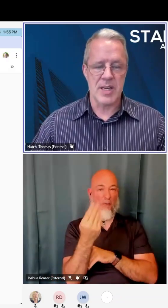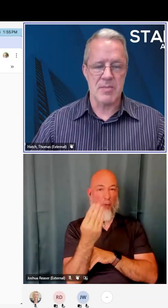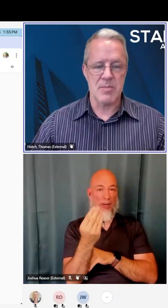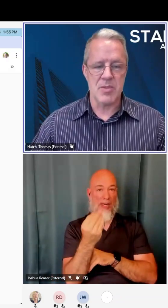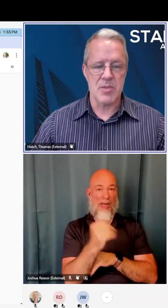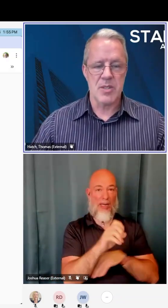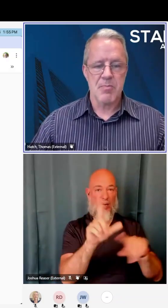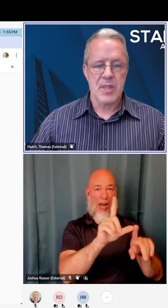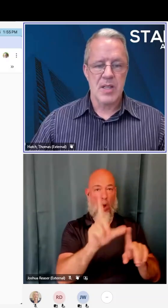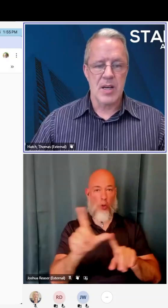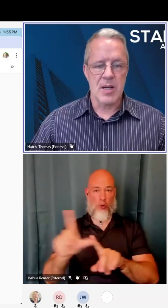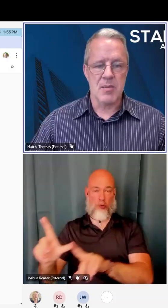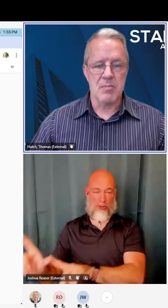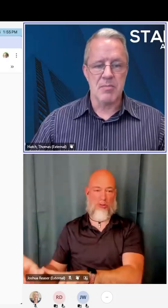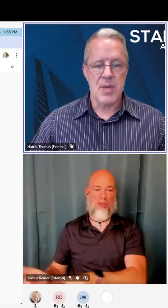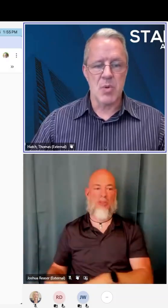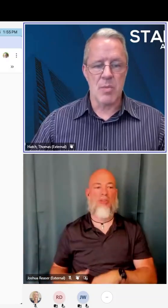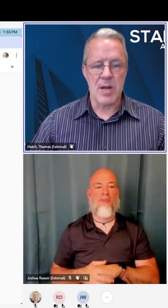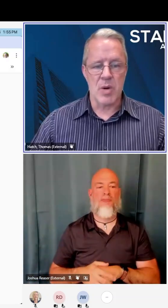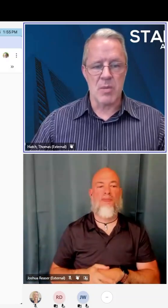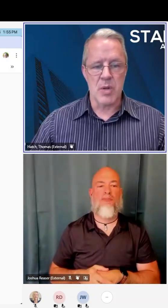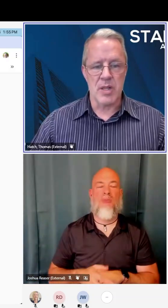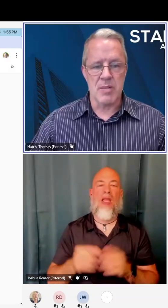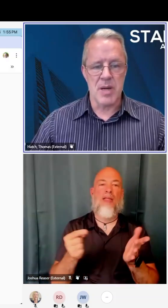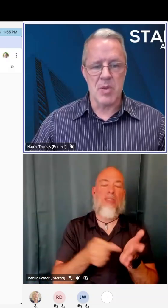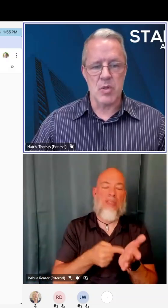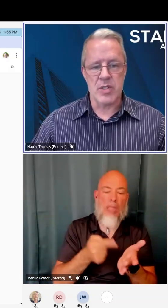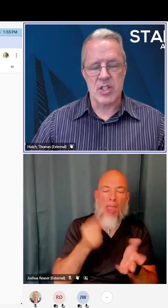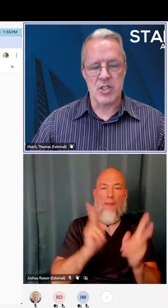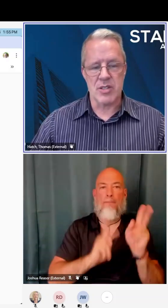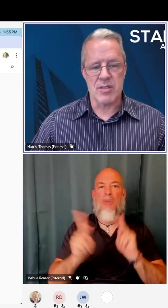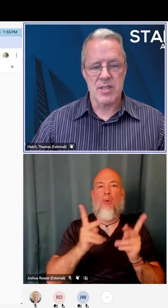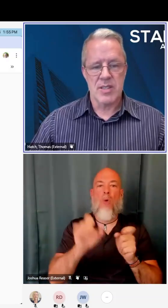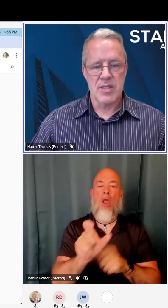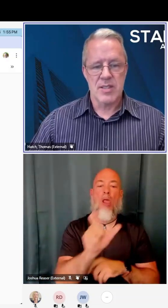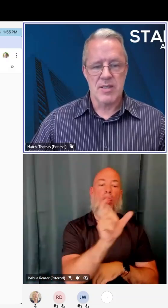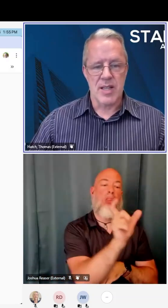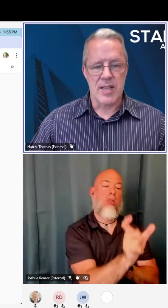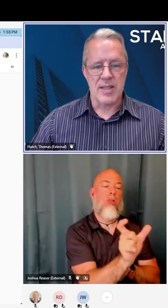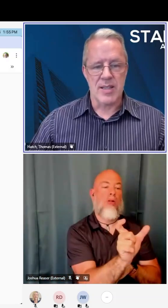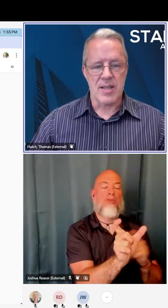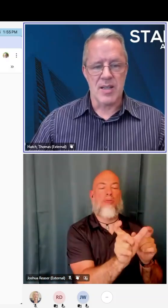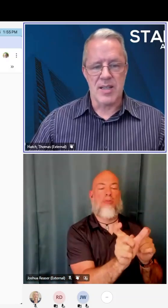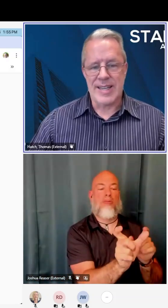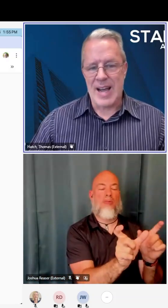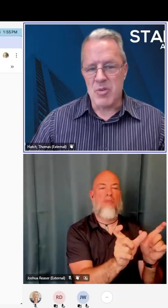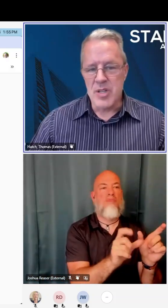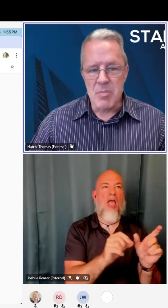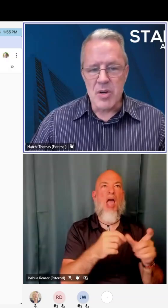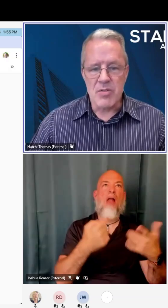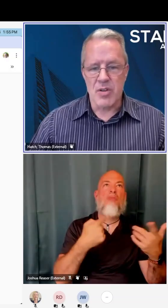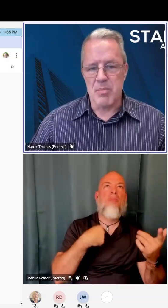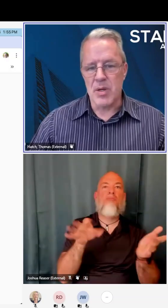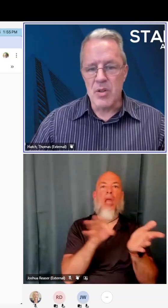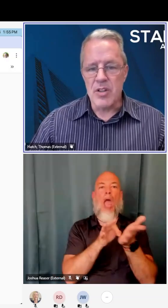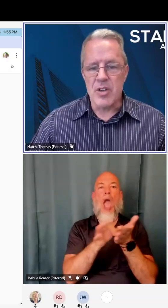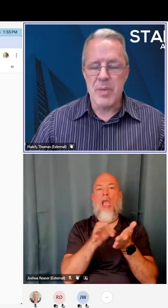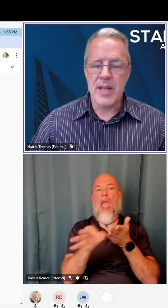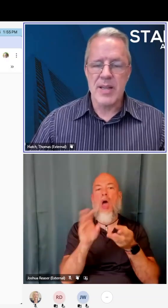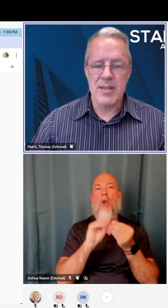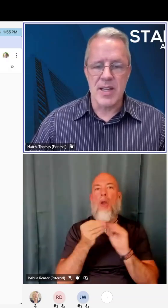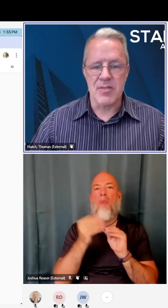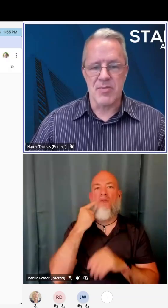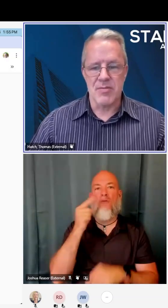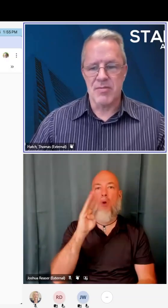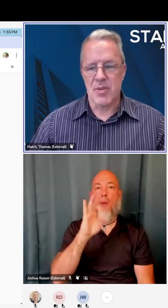sometimes people might want to put in the memo section like an account number for a bill that